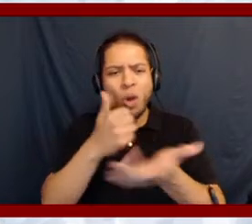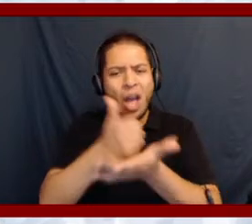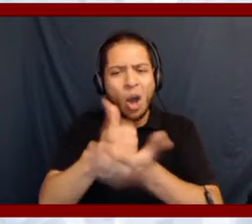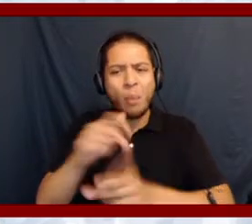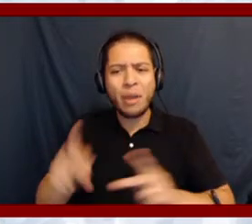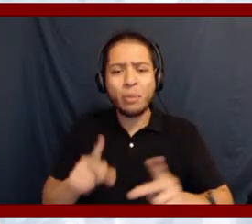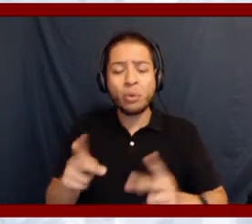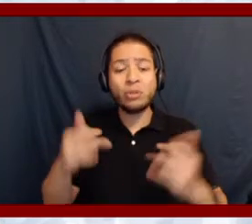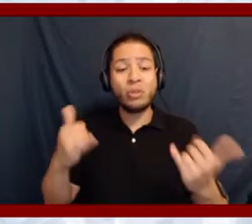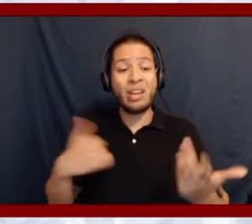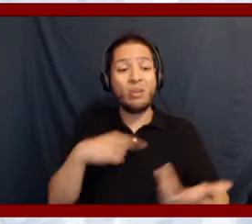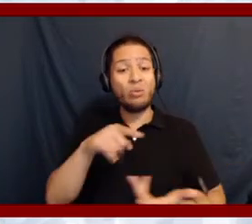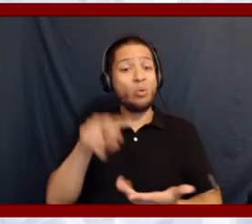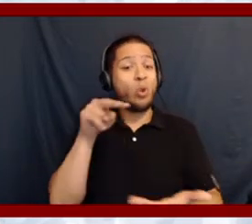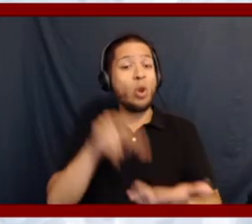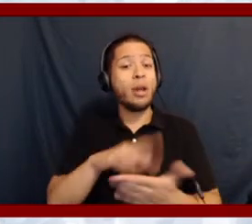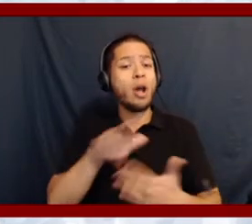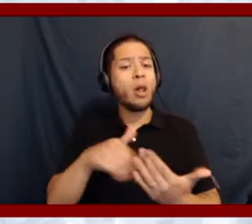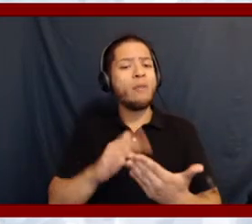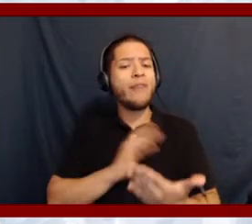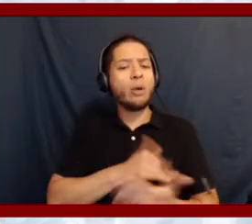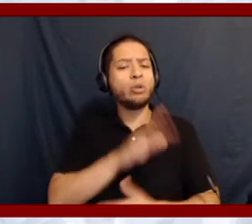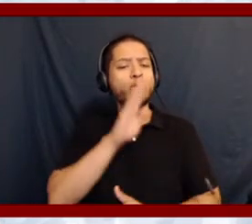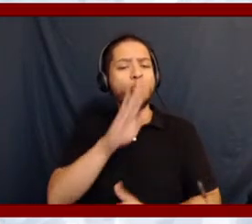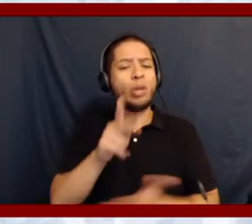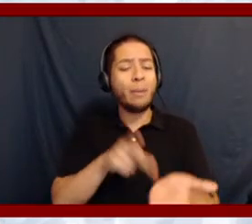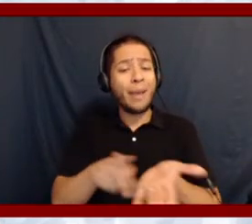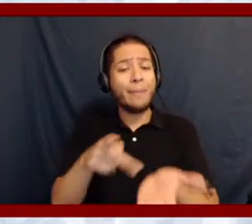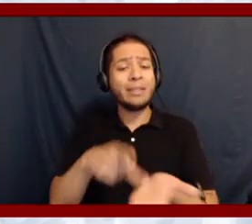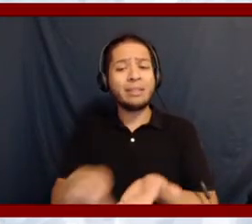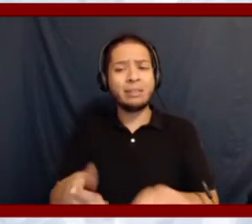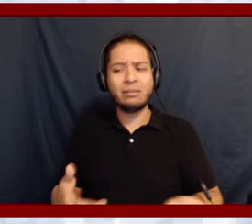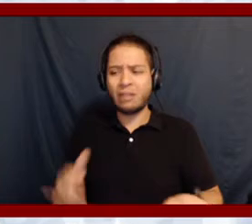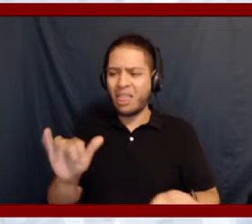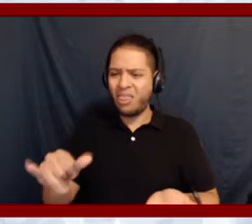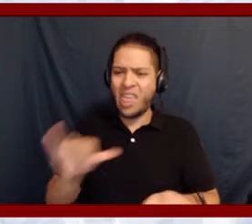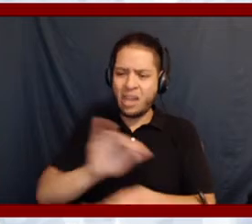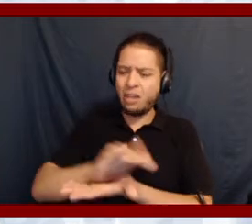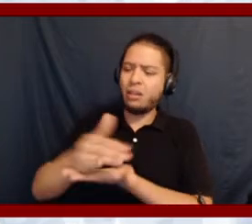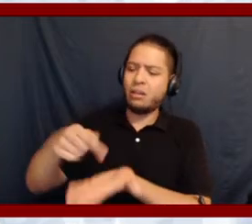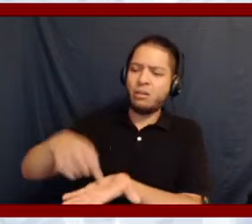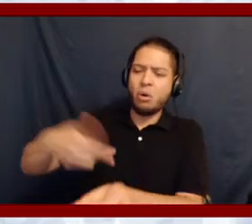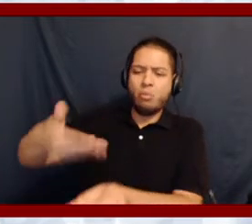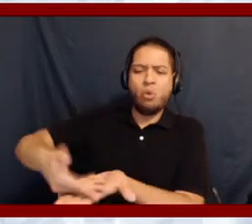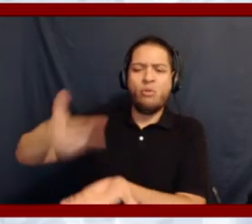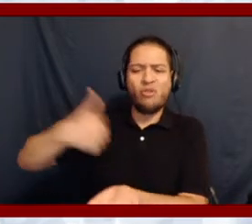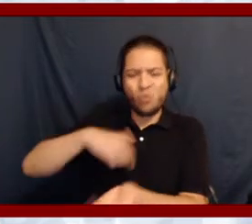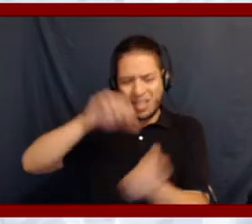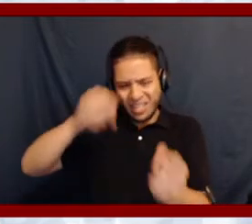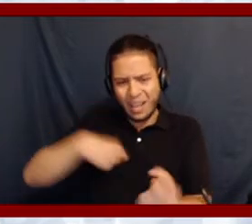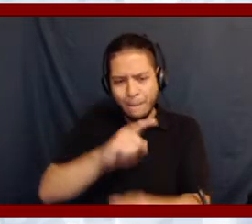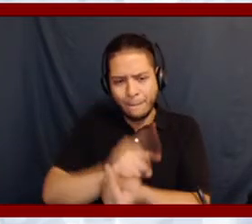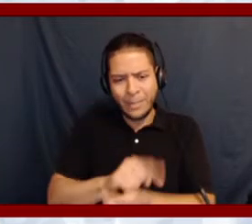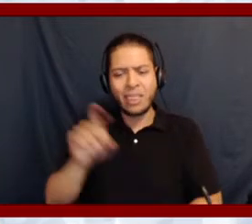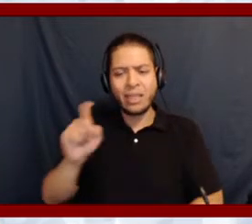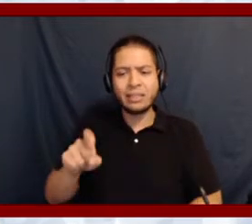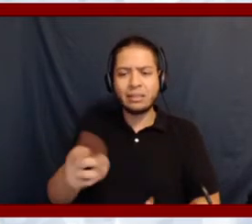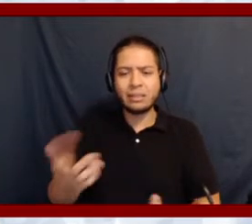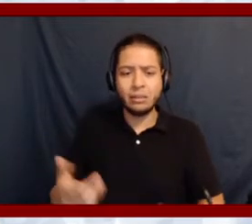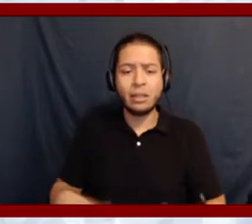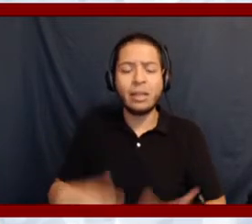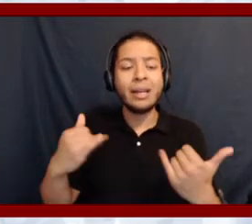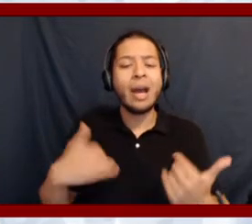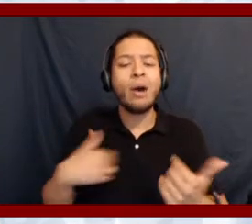terms of direct payments, all of that is to show people we can meet the needs. So if you look at the latest, which would relate to you,